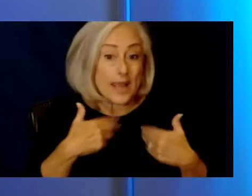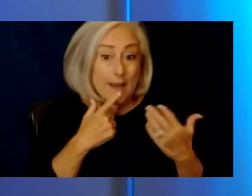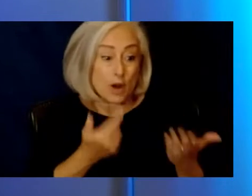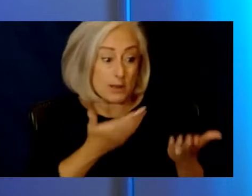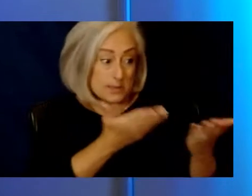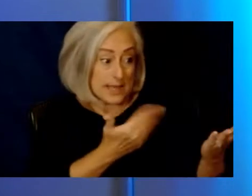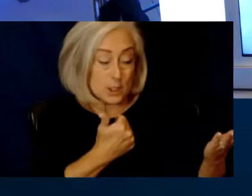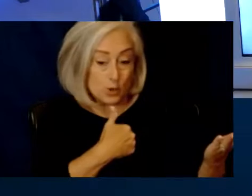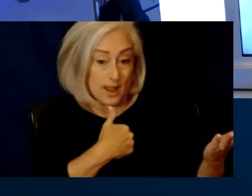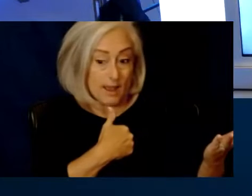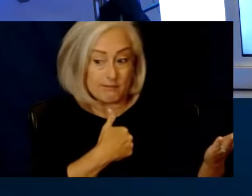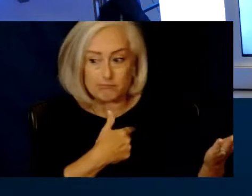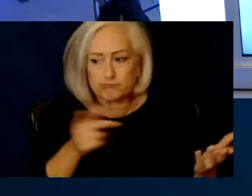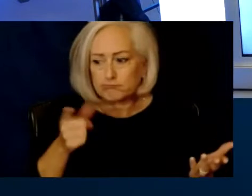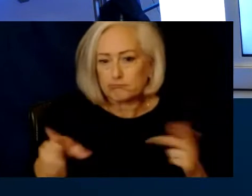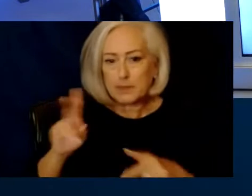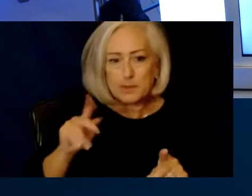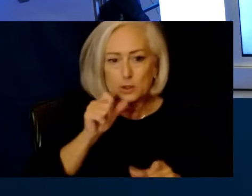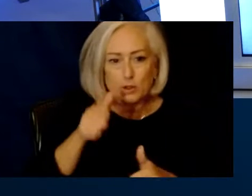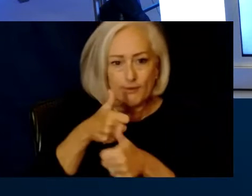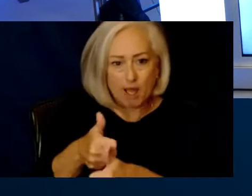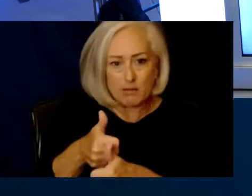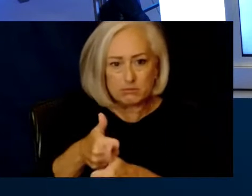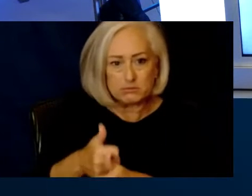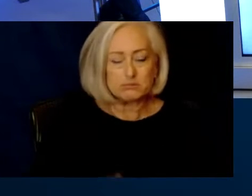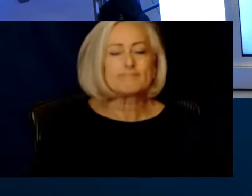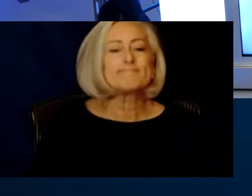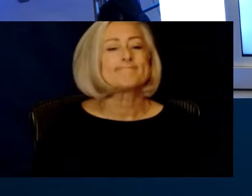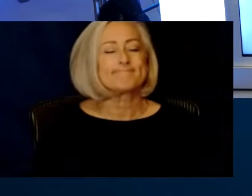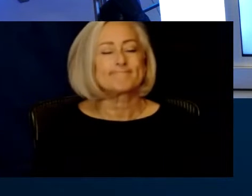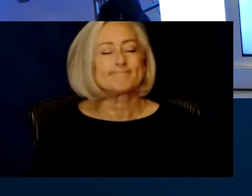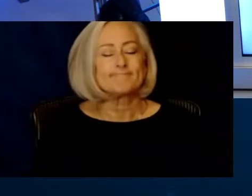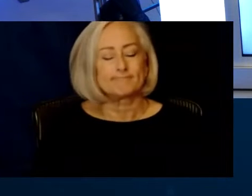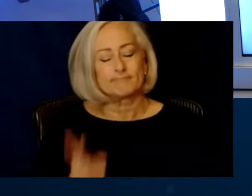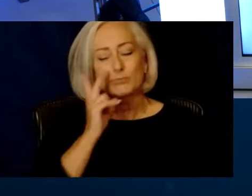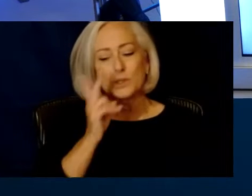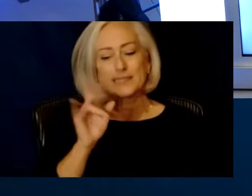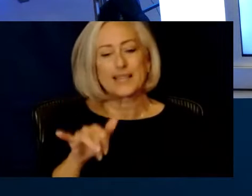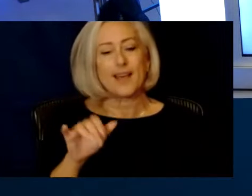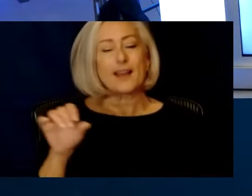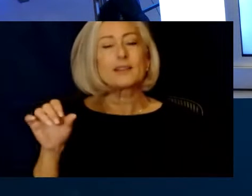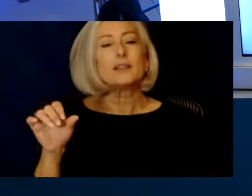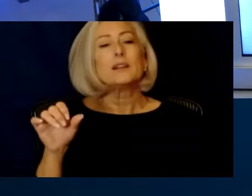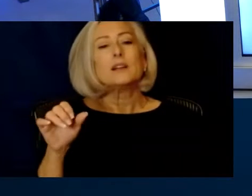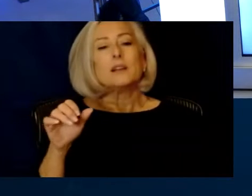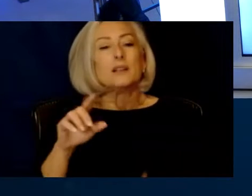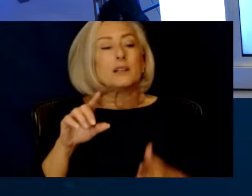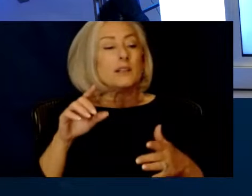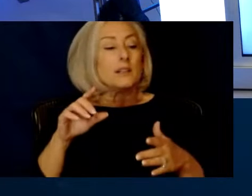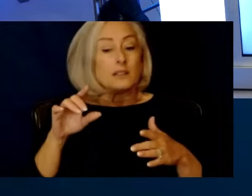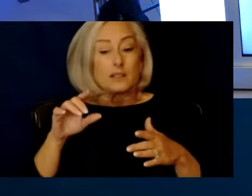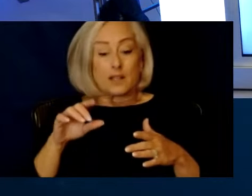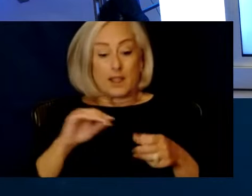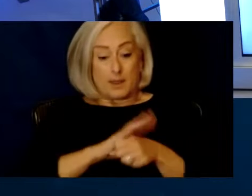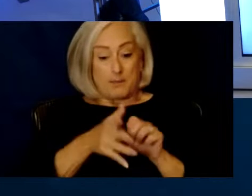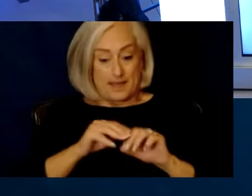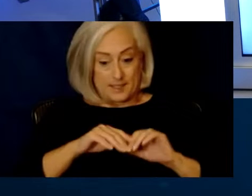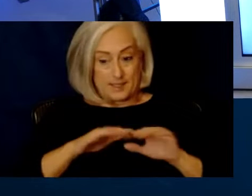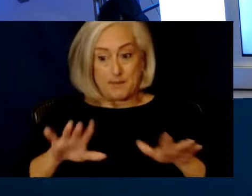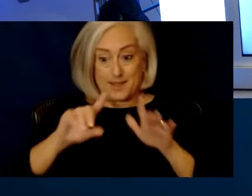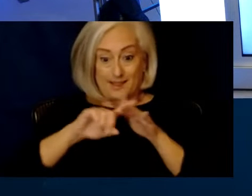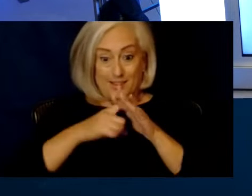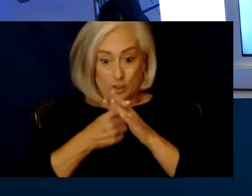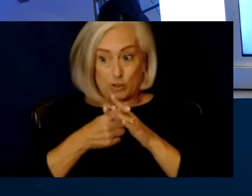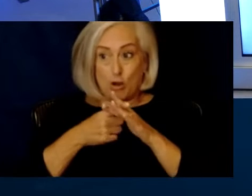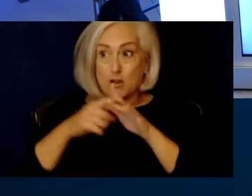think that's right. And I think what we're seeing is that, as we have with other pandemics, it started in some areas. Now the hot spots are really in the southeast